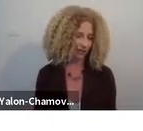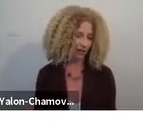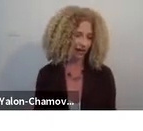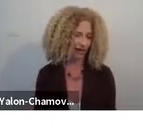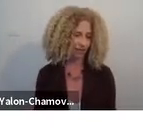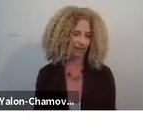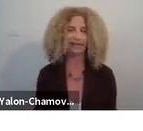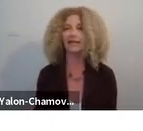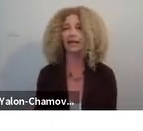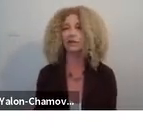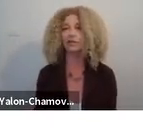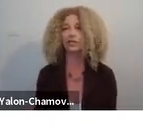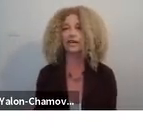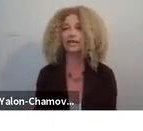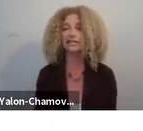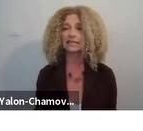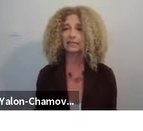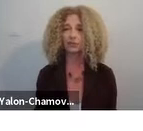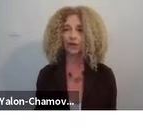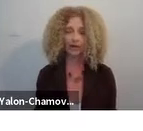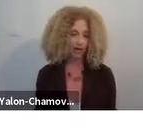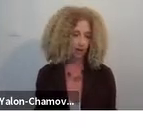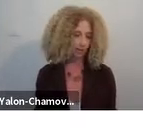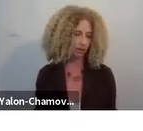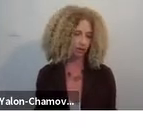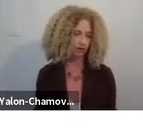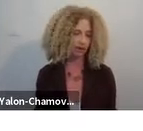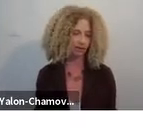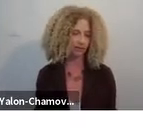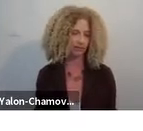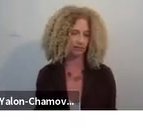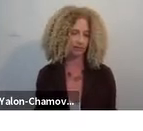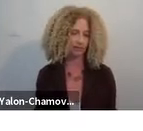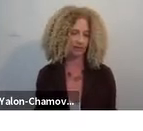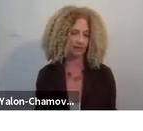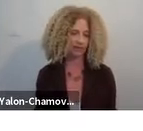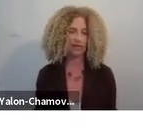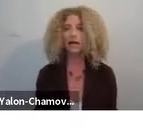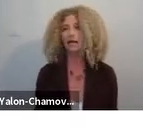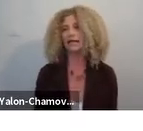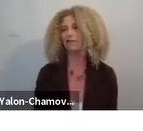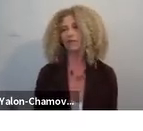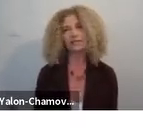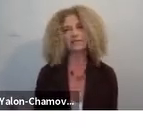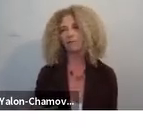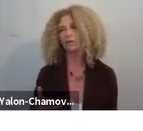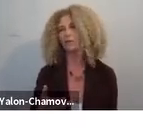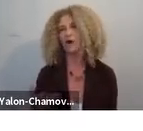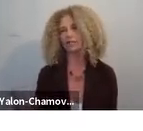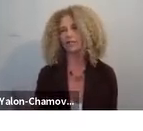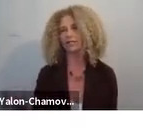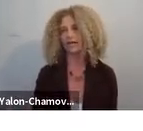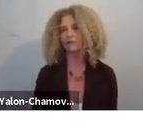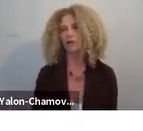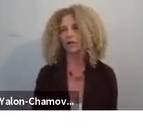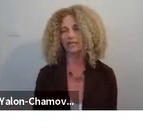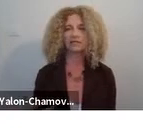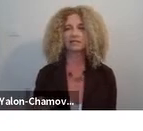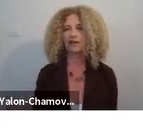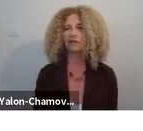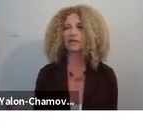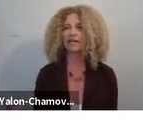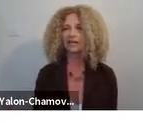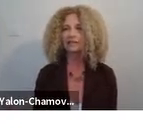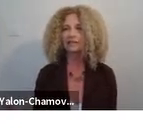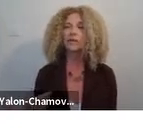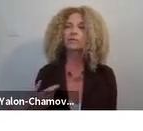into plain language. And in this way, people with cognitive disabilities can, for example, watch the same broadcast